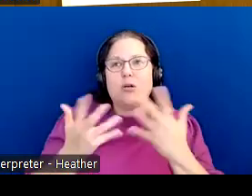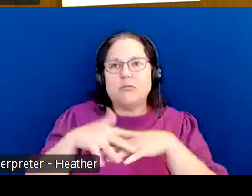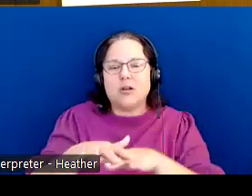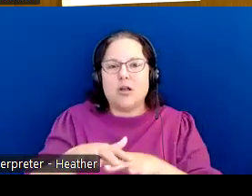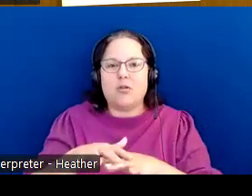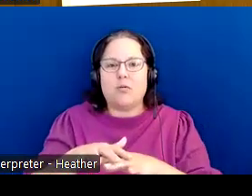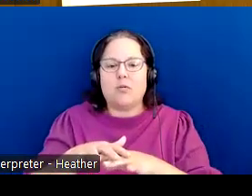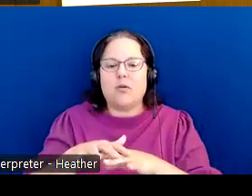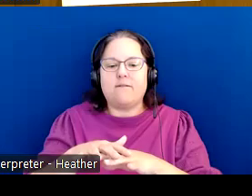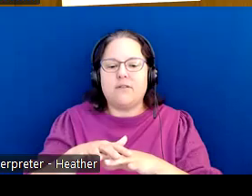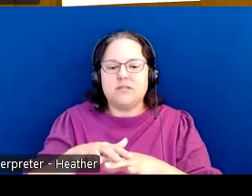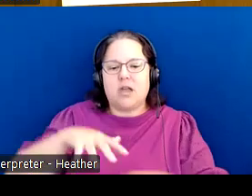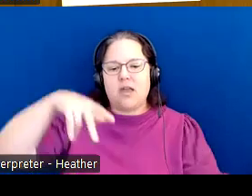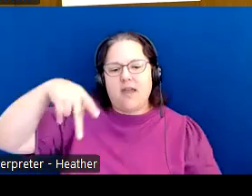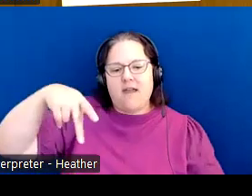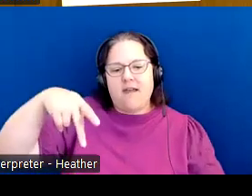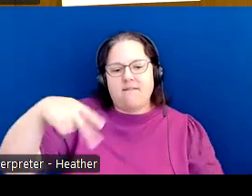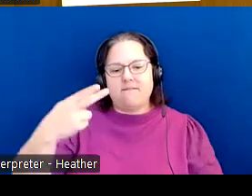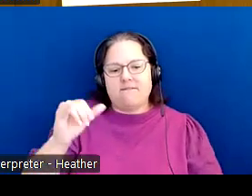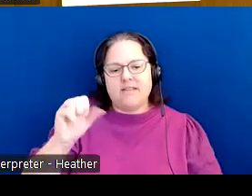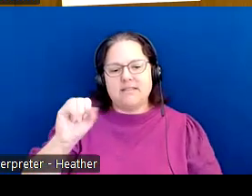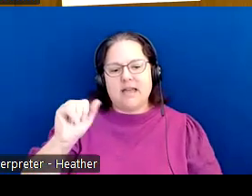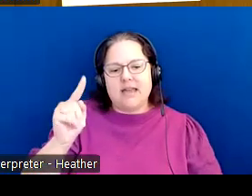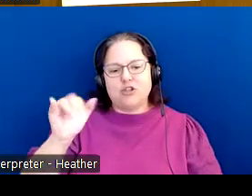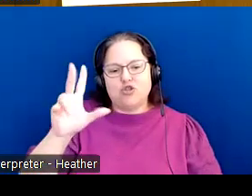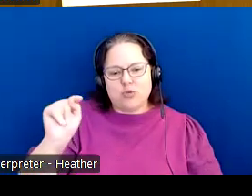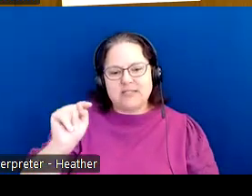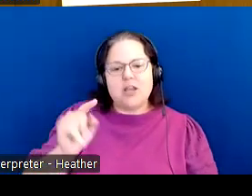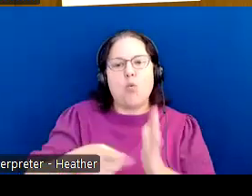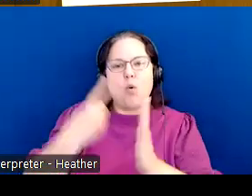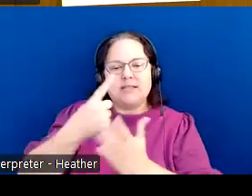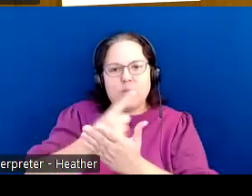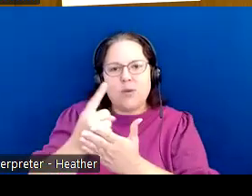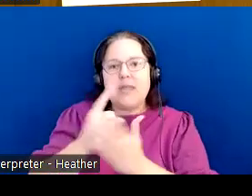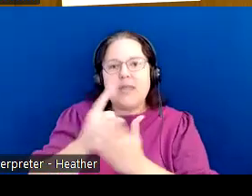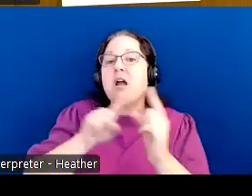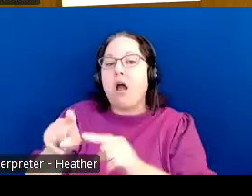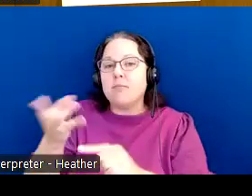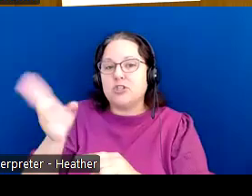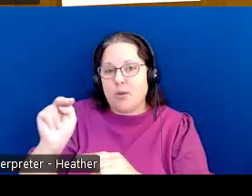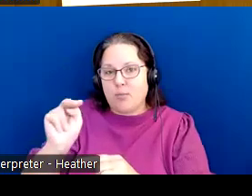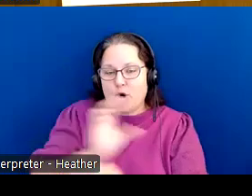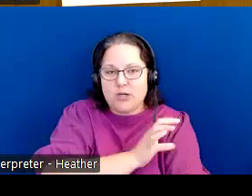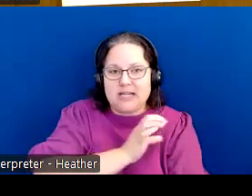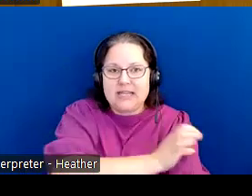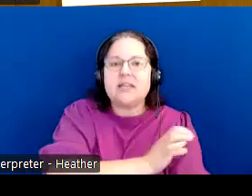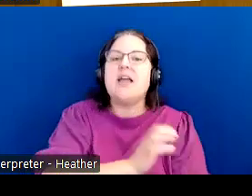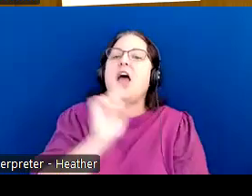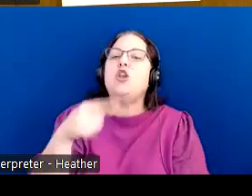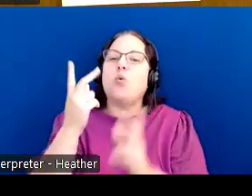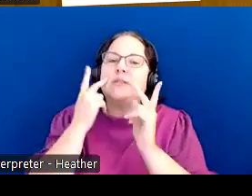a week. So 1 day a week, our physiatrist comes into burn clinic and only sees those patients that had a long ICU